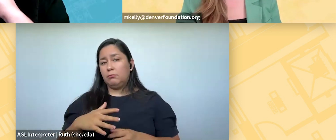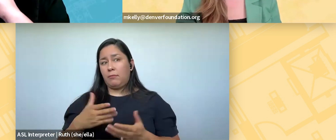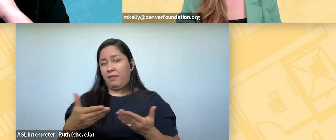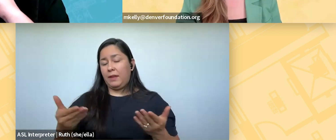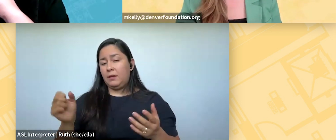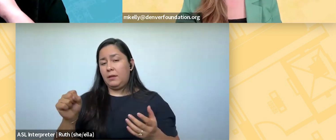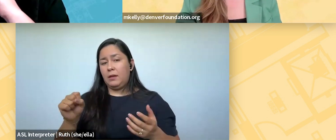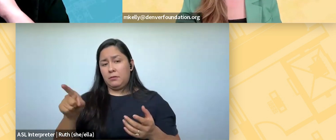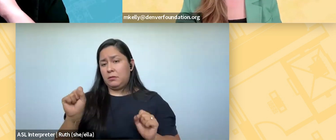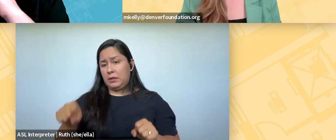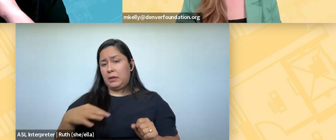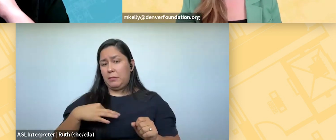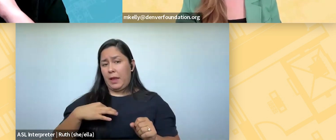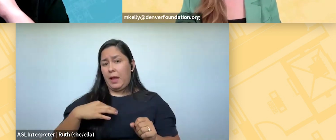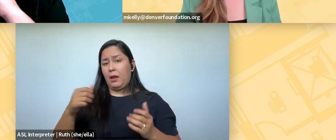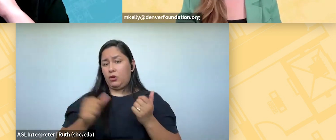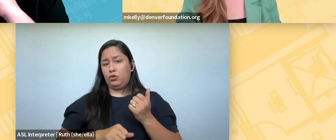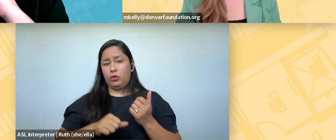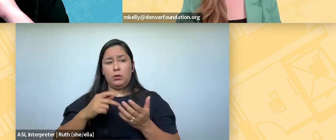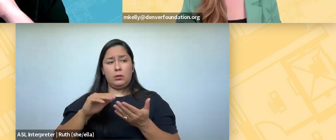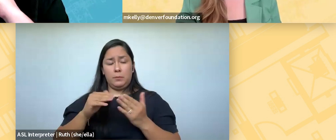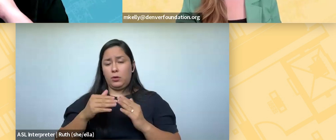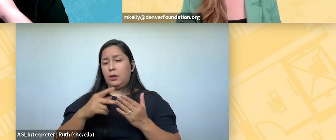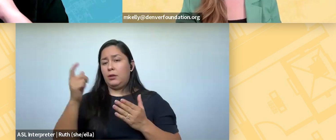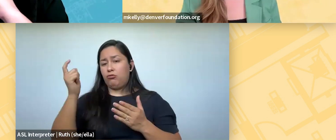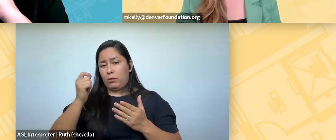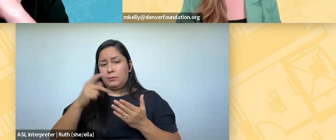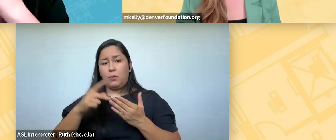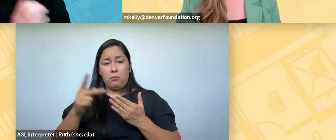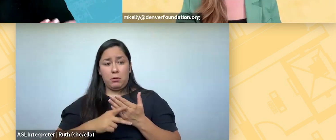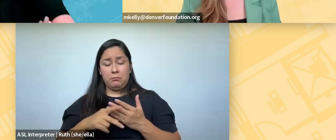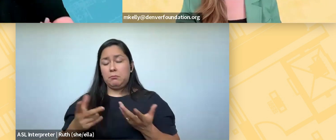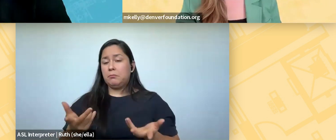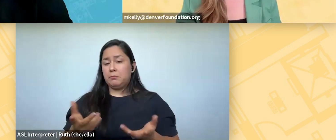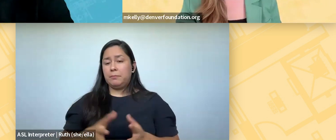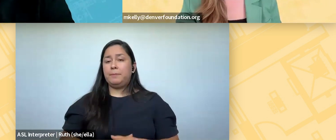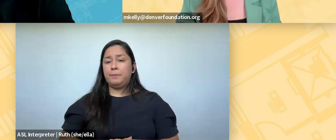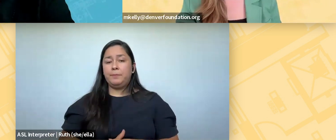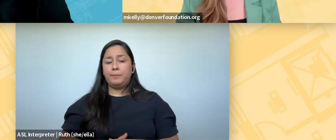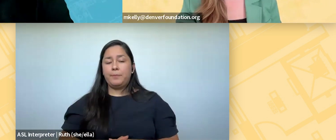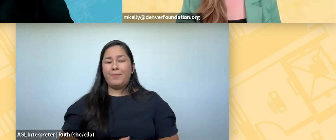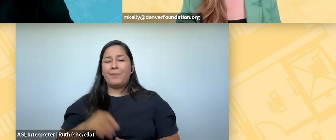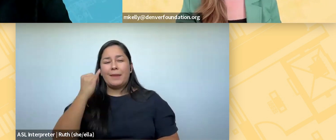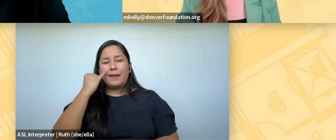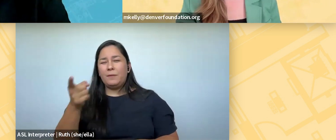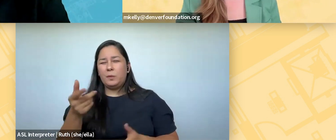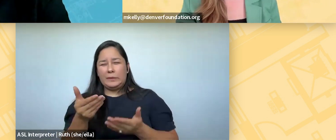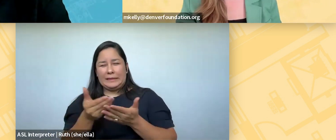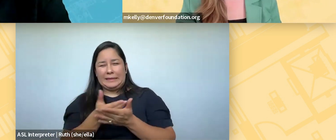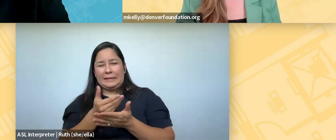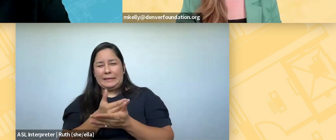could apply for that under the community grants program, depending on kind of how far along you are. If you're kind of newly starting